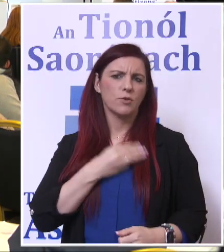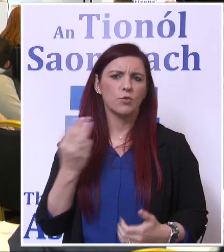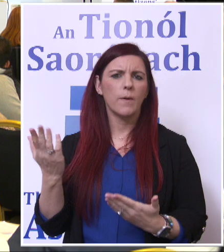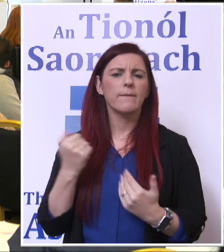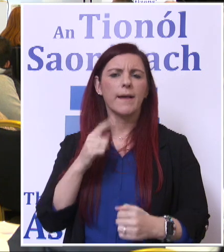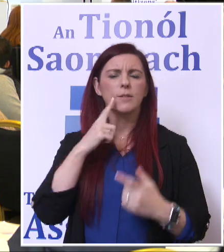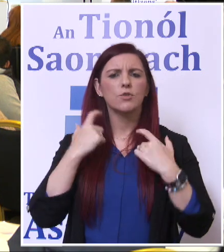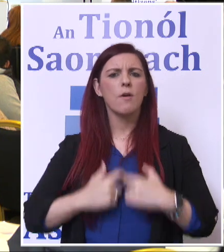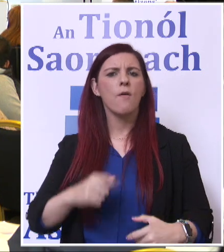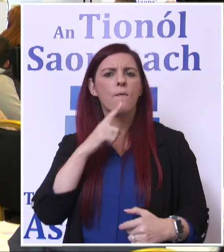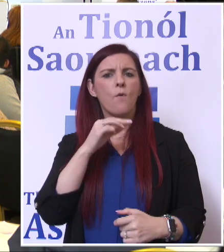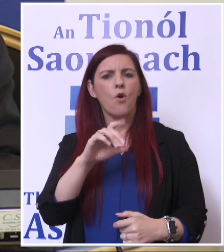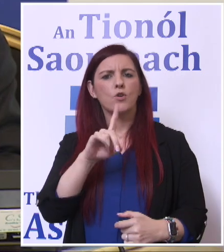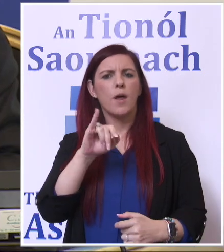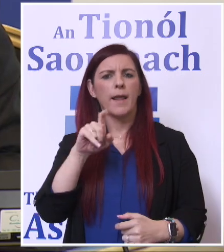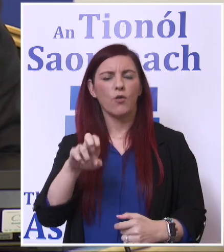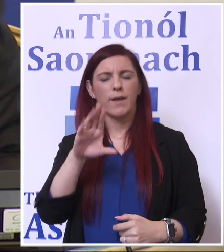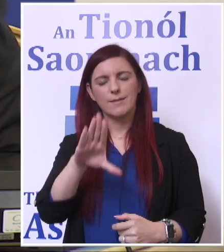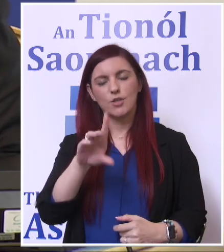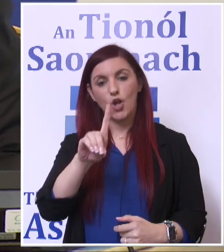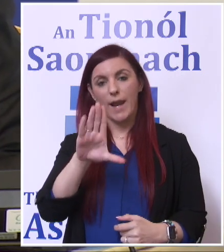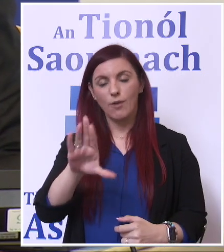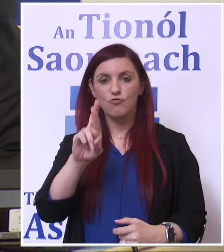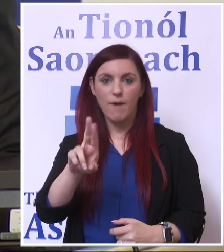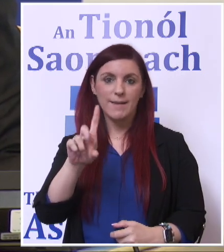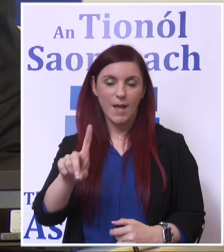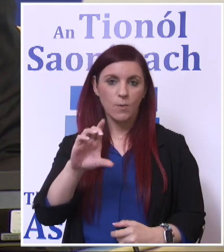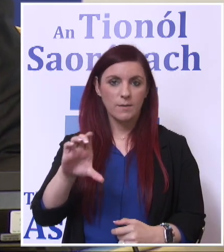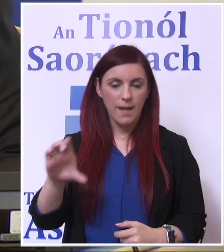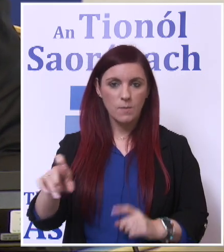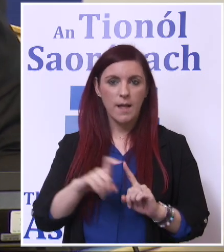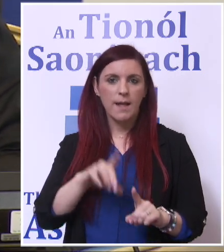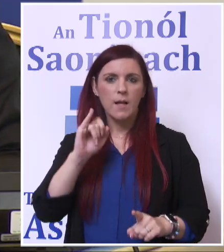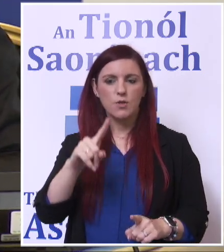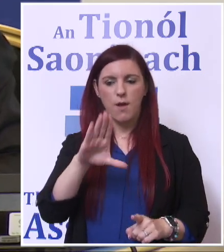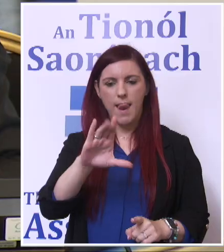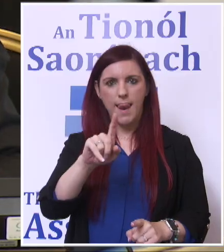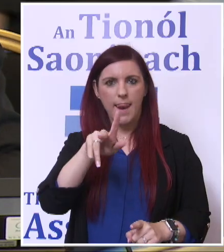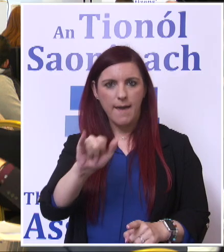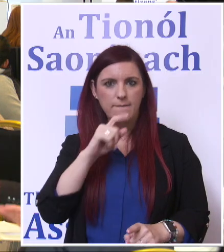of Laoghaire-Rathdown County Council, Councilor Lettie McCarthy.